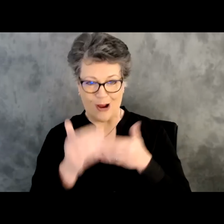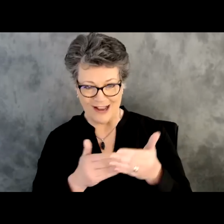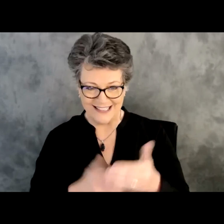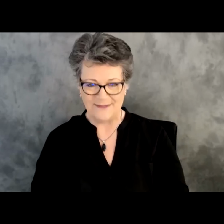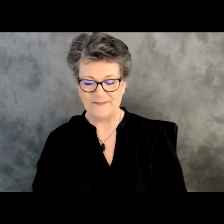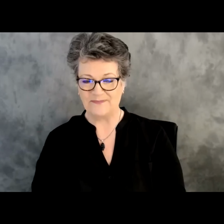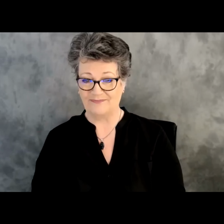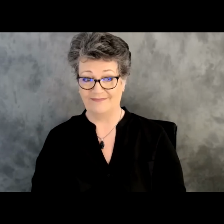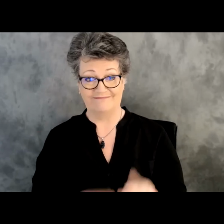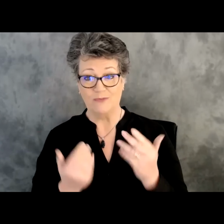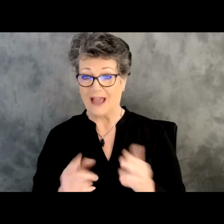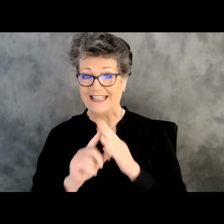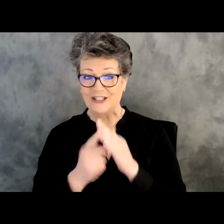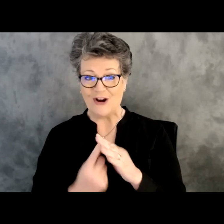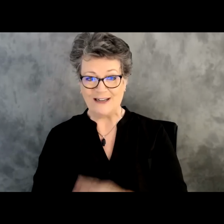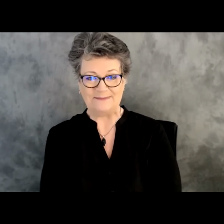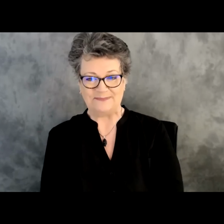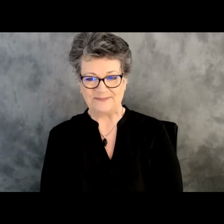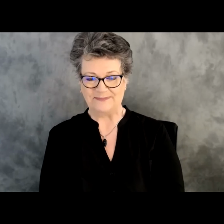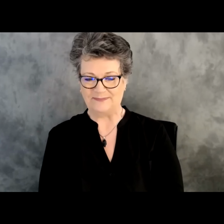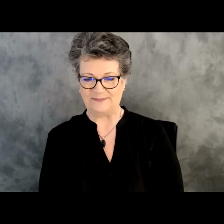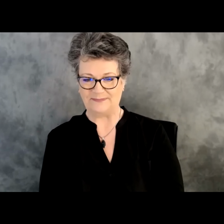we'll get started.